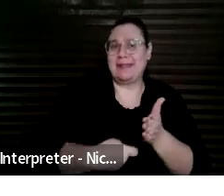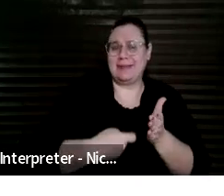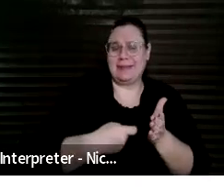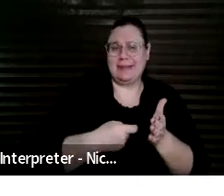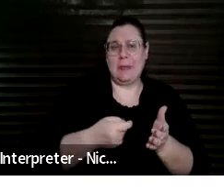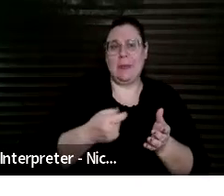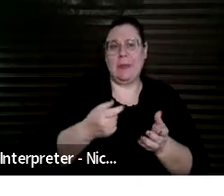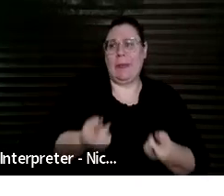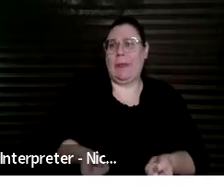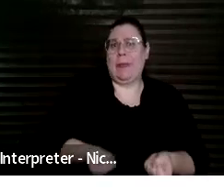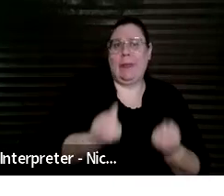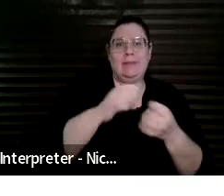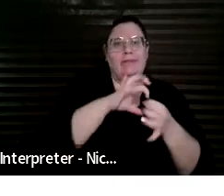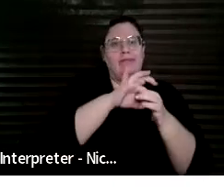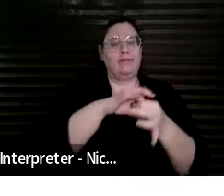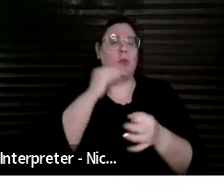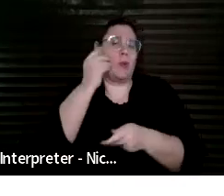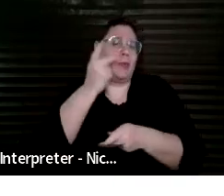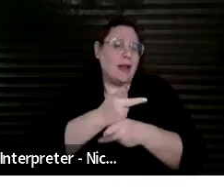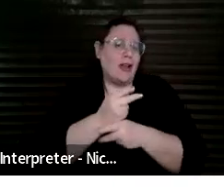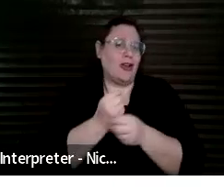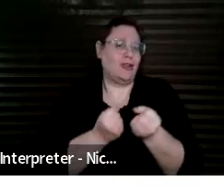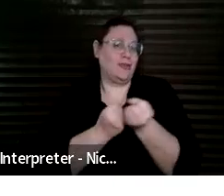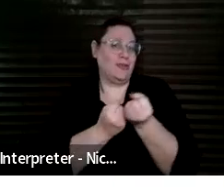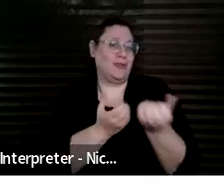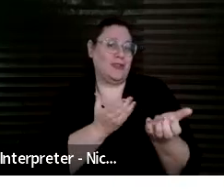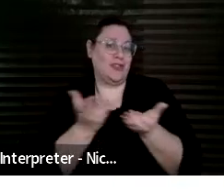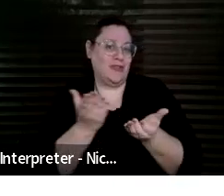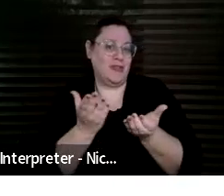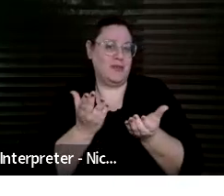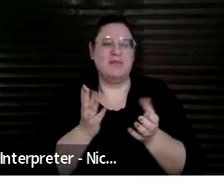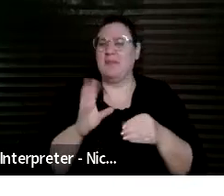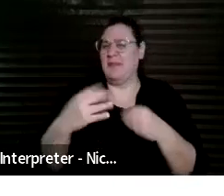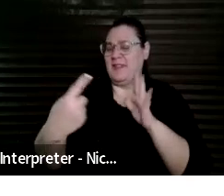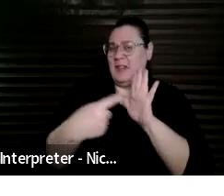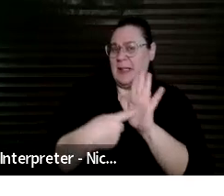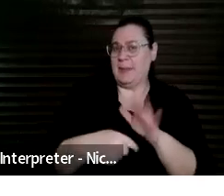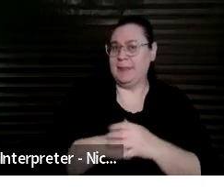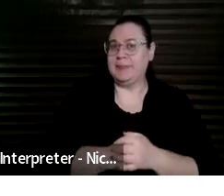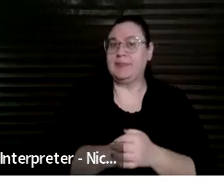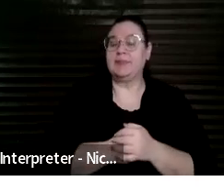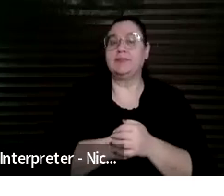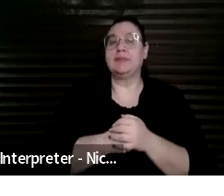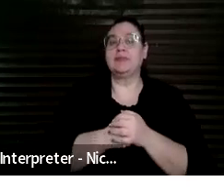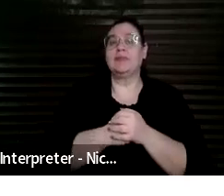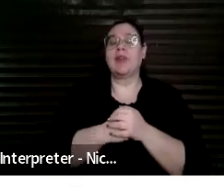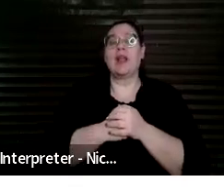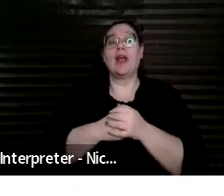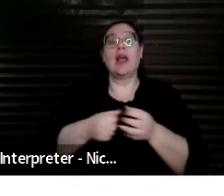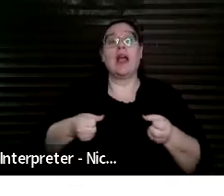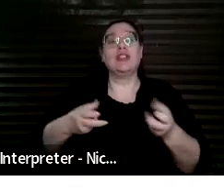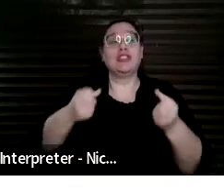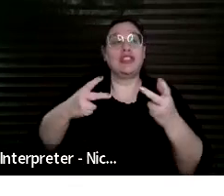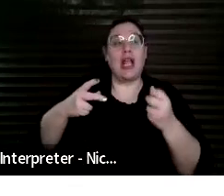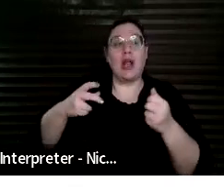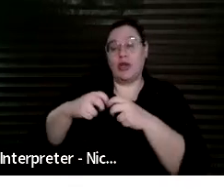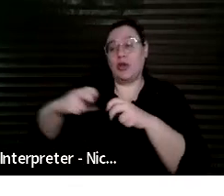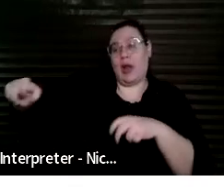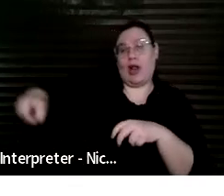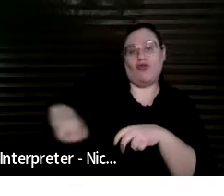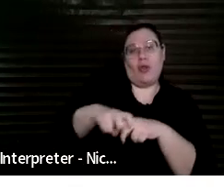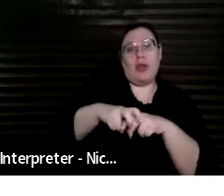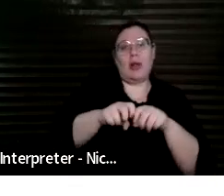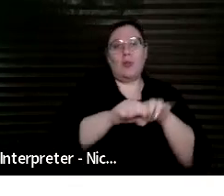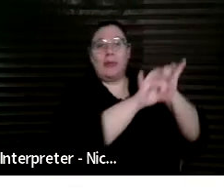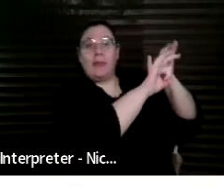supportive services. For example, installing a roll-in shower with grab bars and a shower seat may avoid the need for